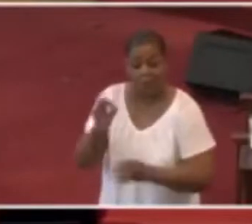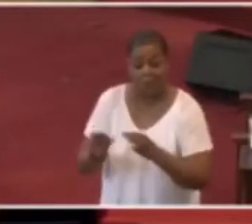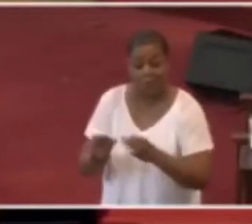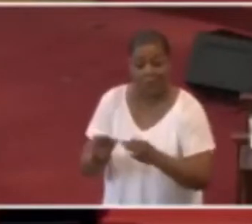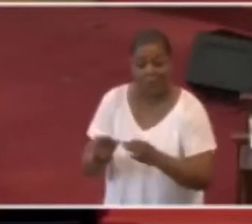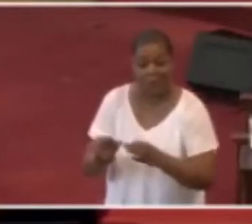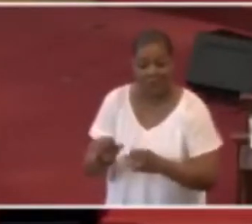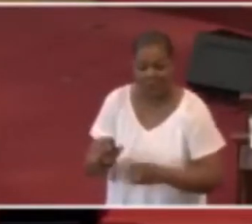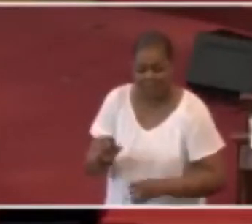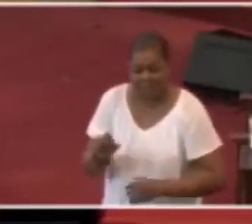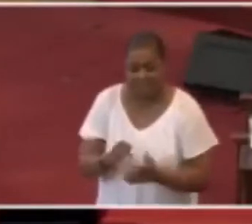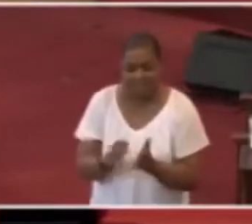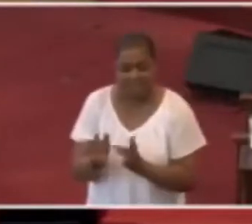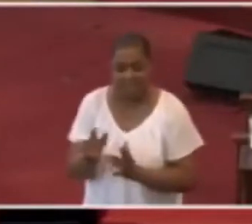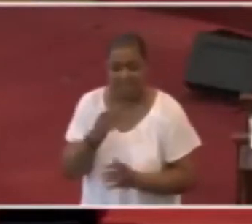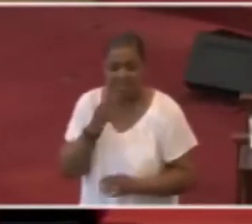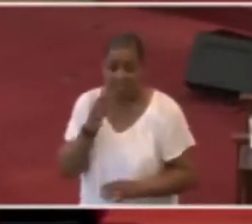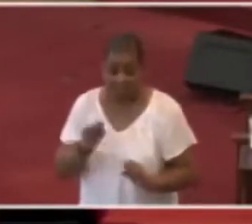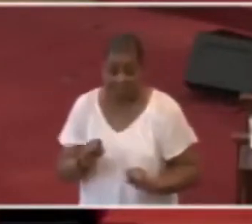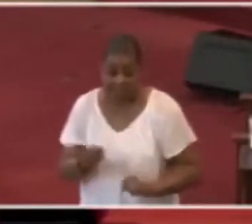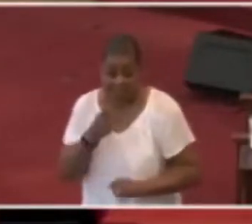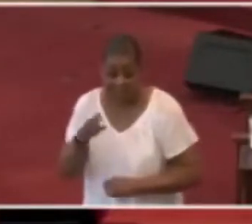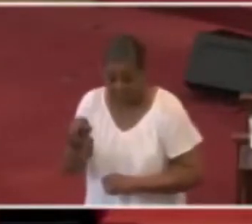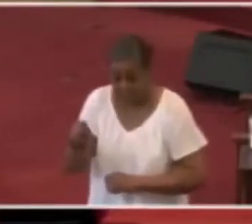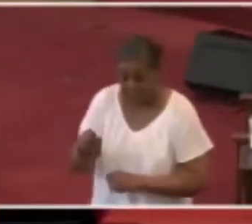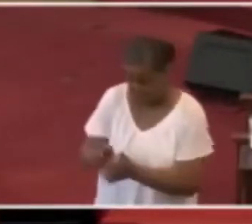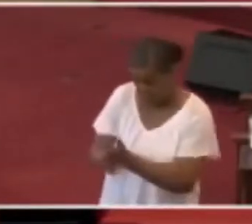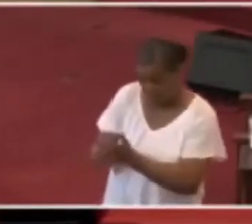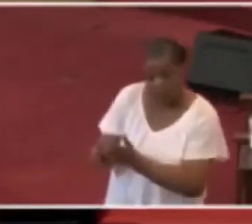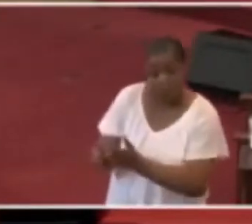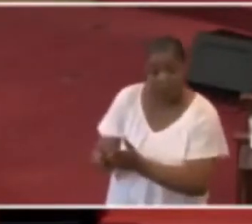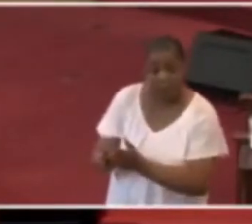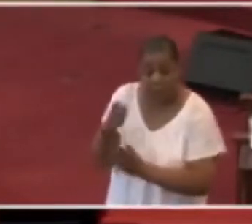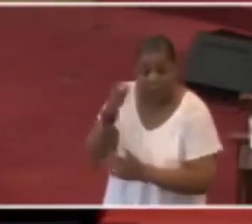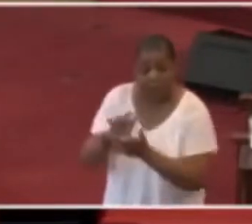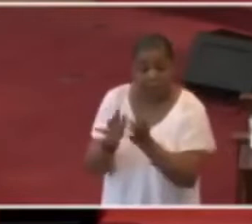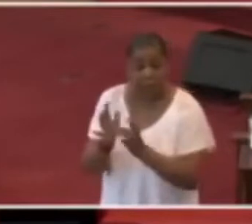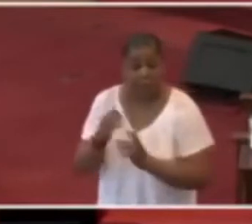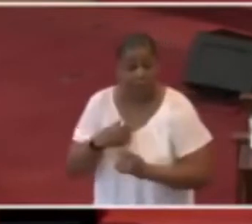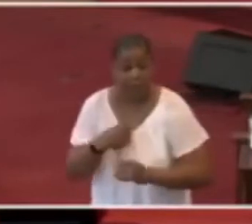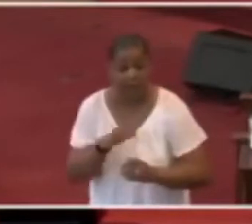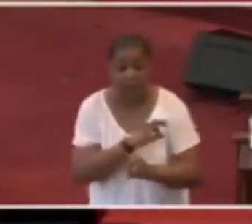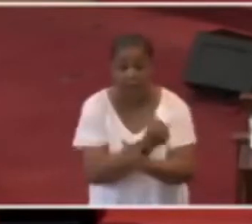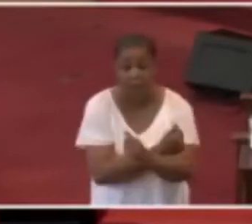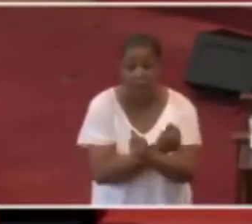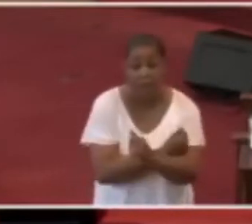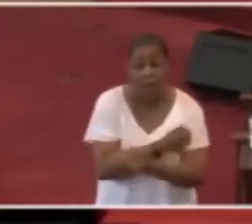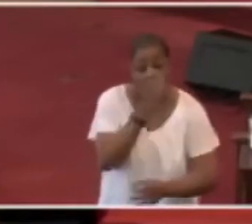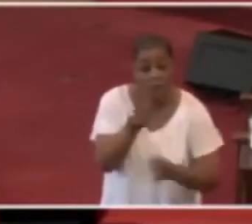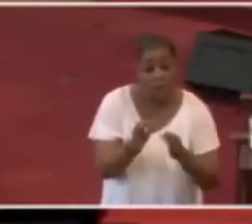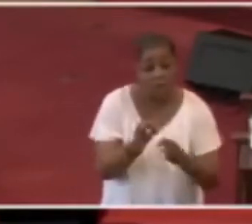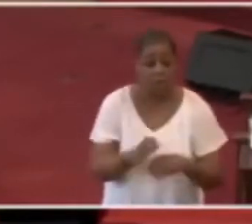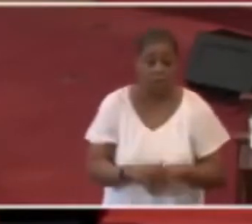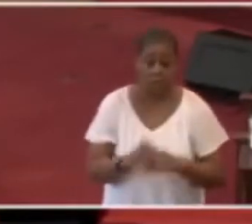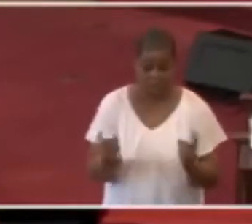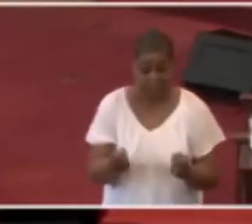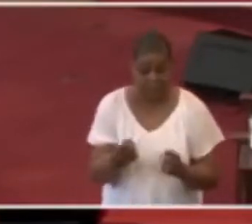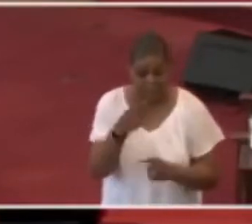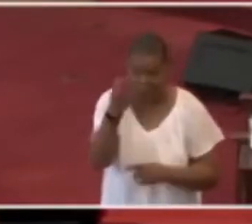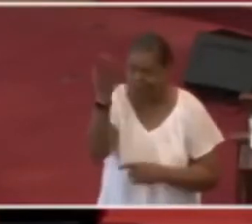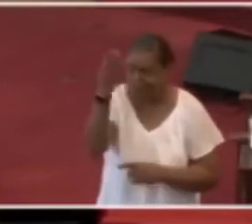for her to be stoned or killed by any other methodology because he has the authority to judge sin since he